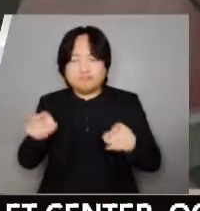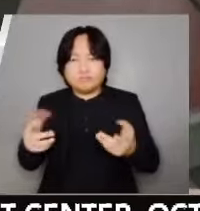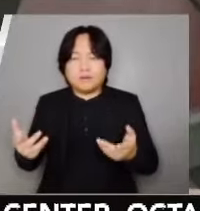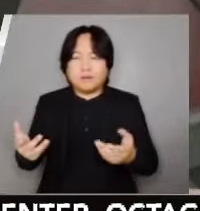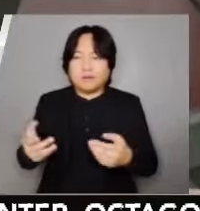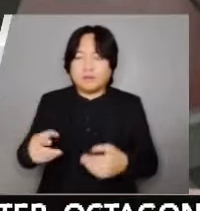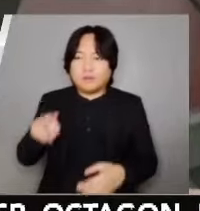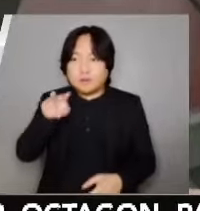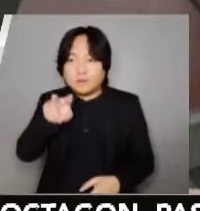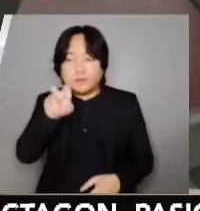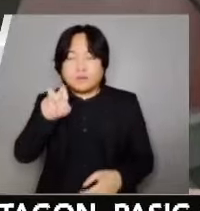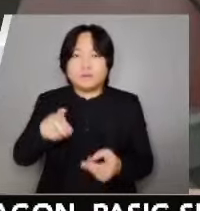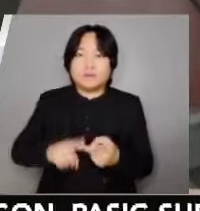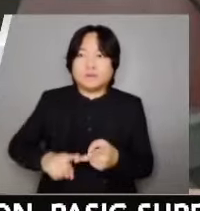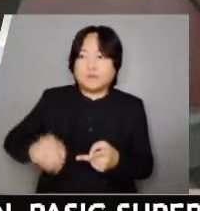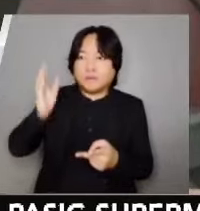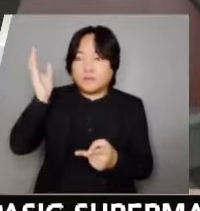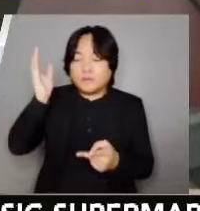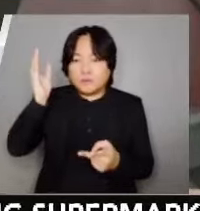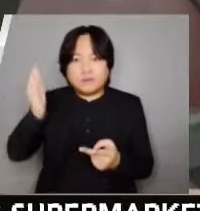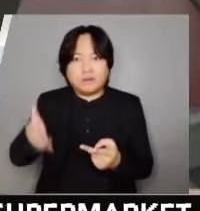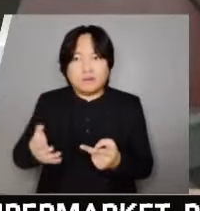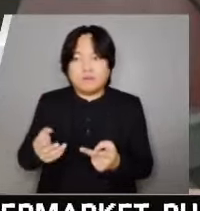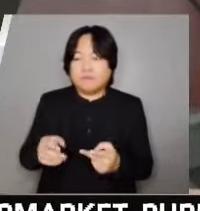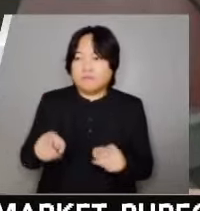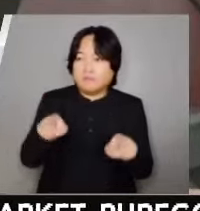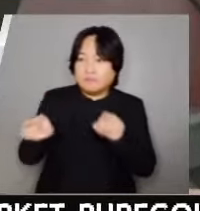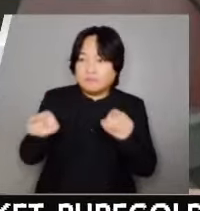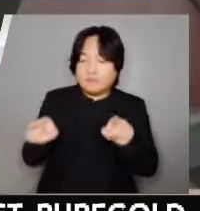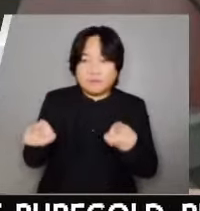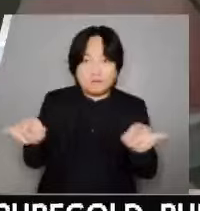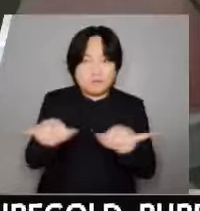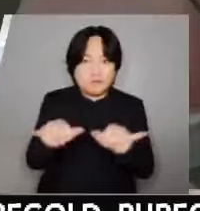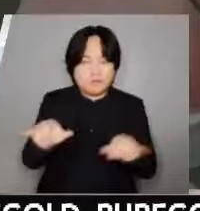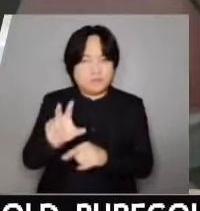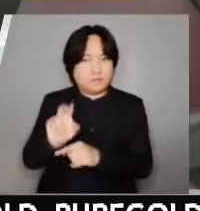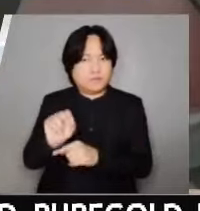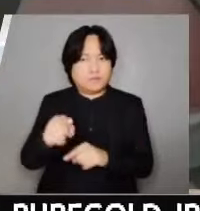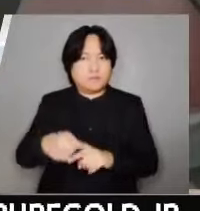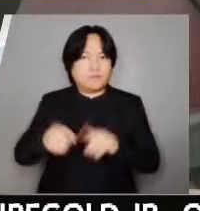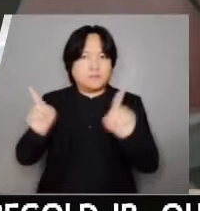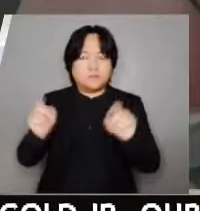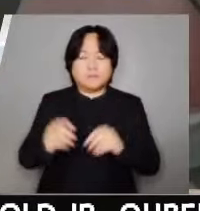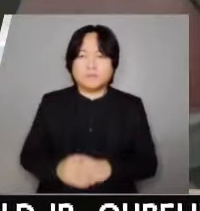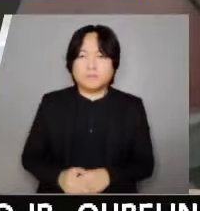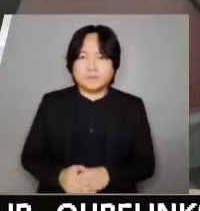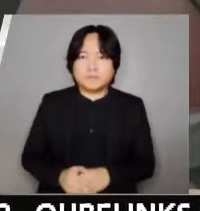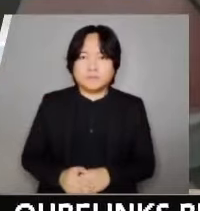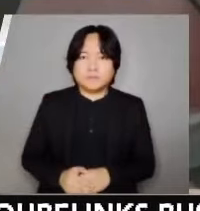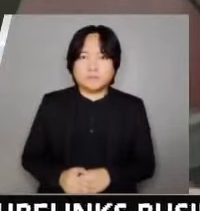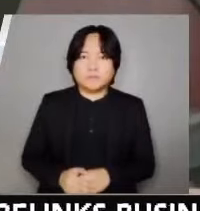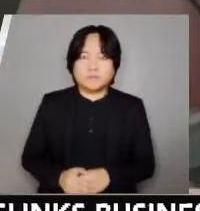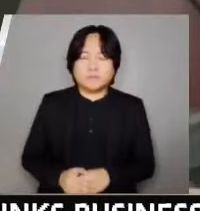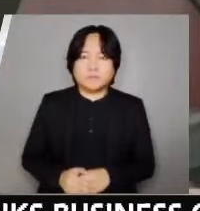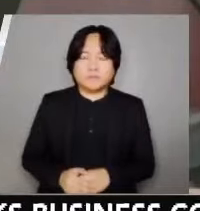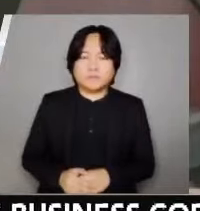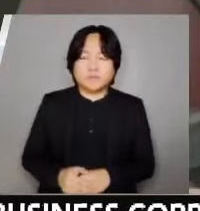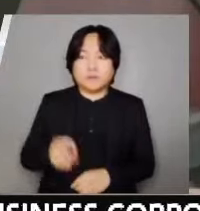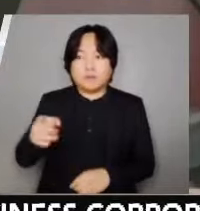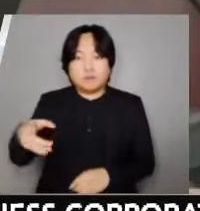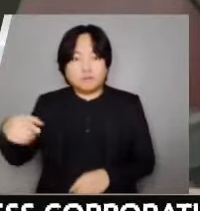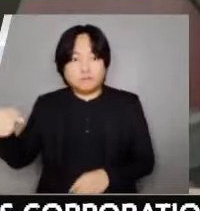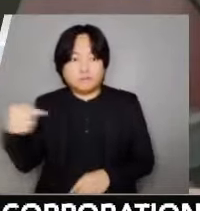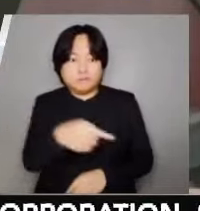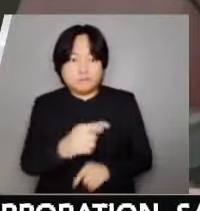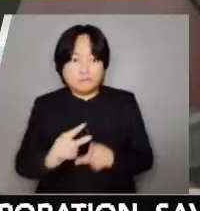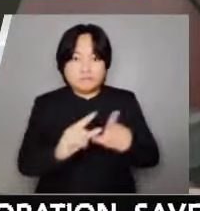They are not the same. The Supreme Court says they are not the same. And somebody who appears to be the accused has a different tier